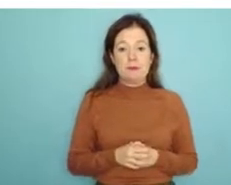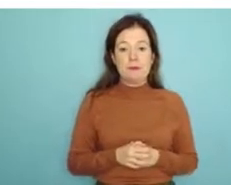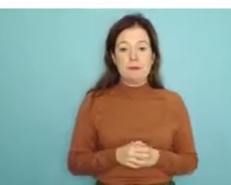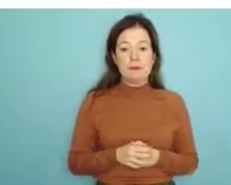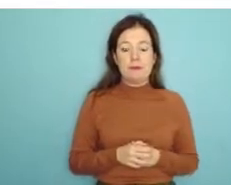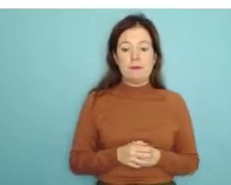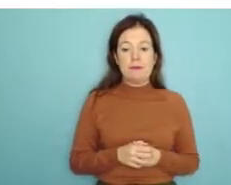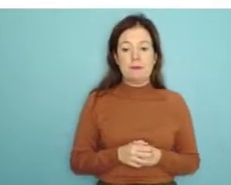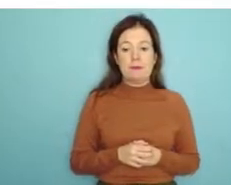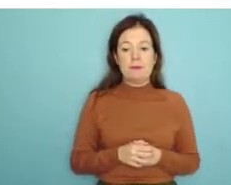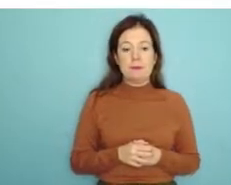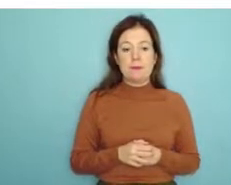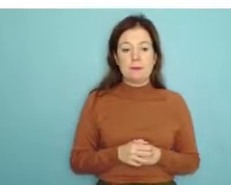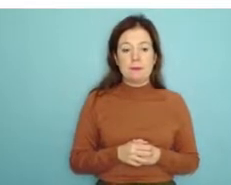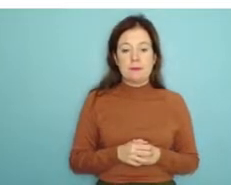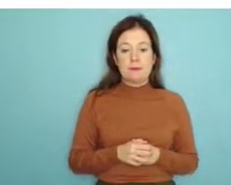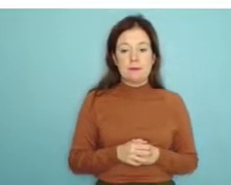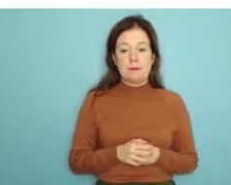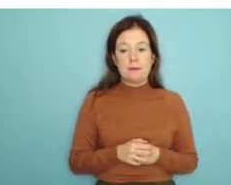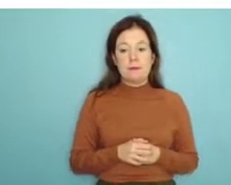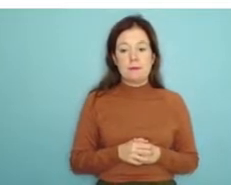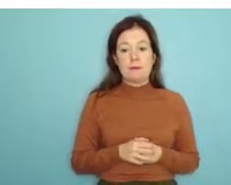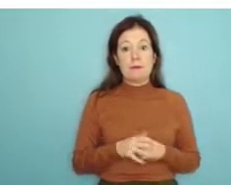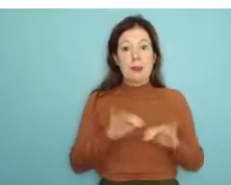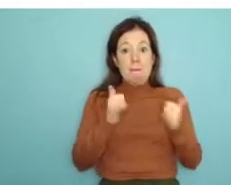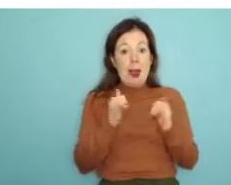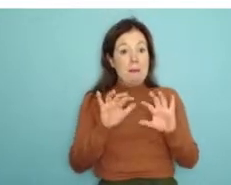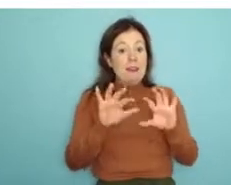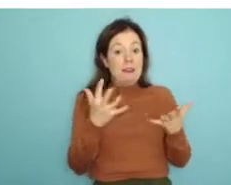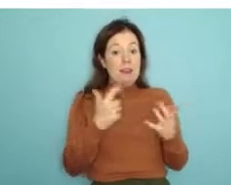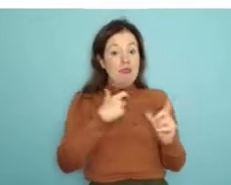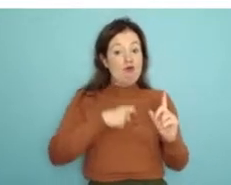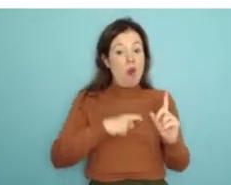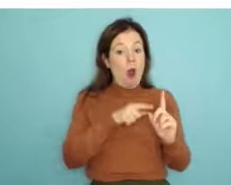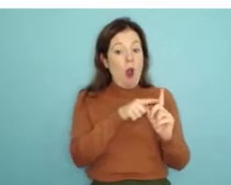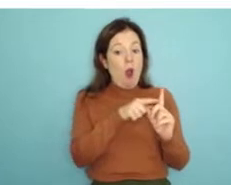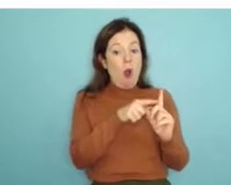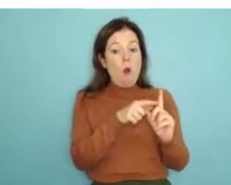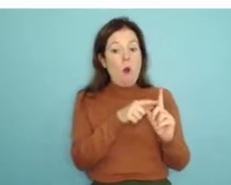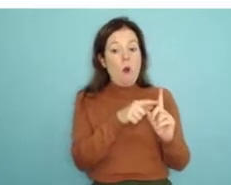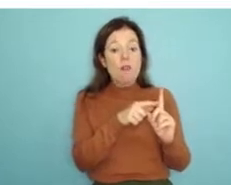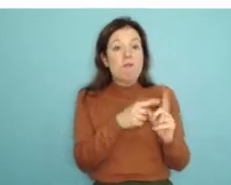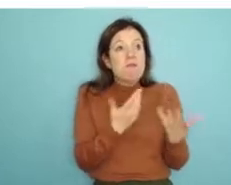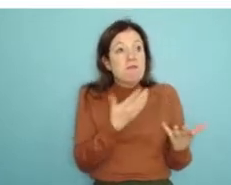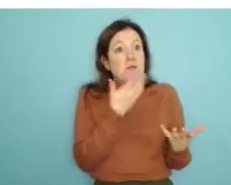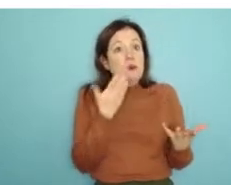you might have to create a role or share your ideas. And really by